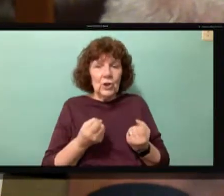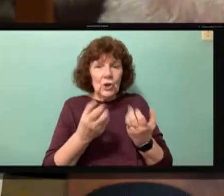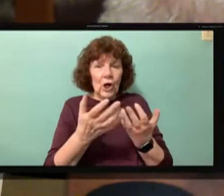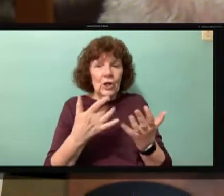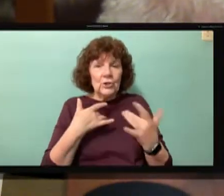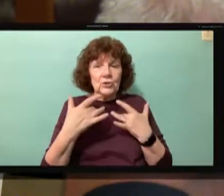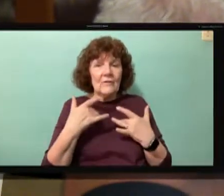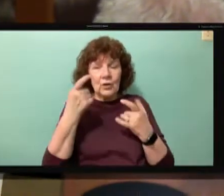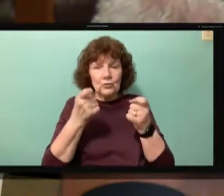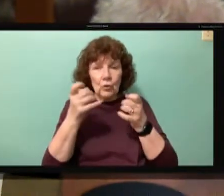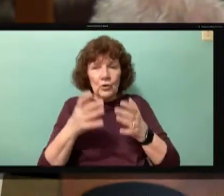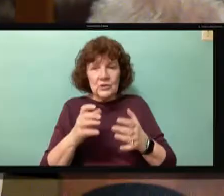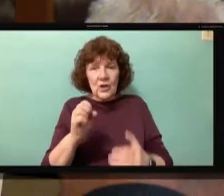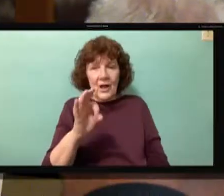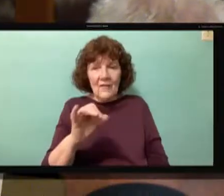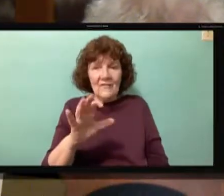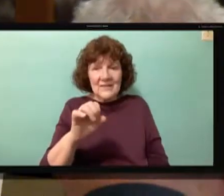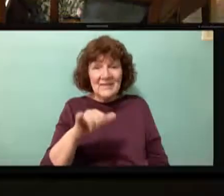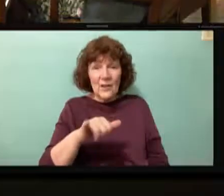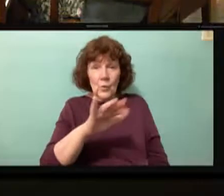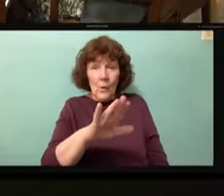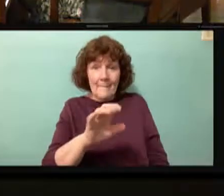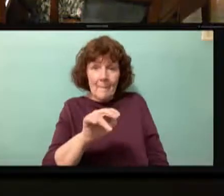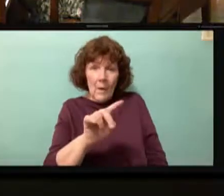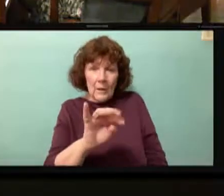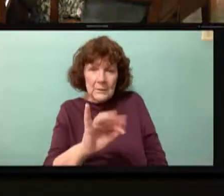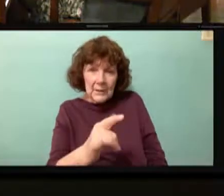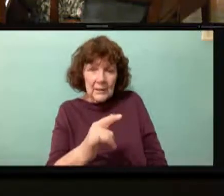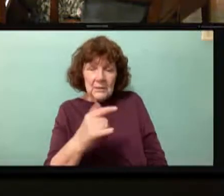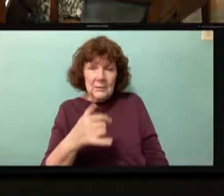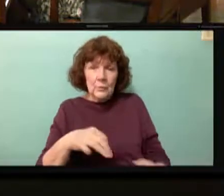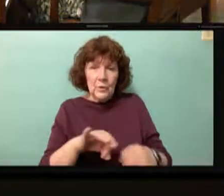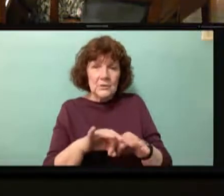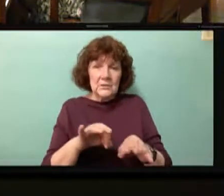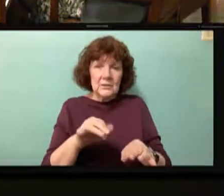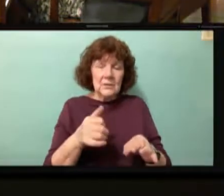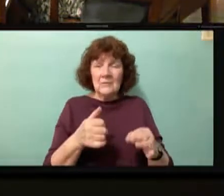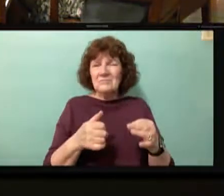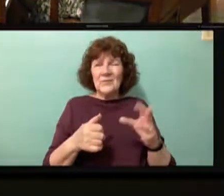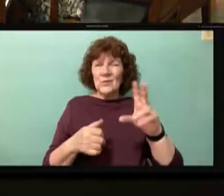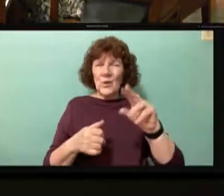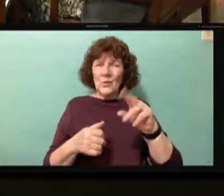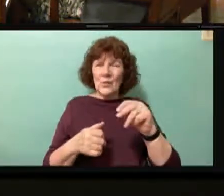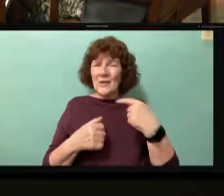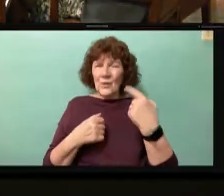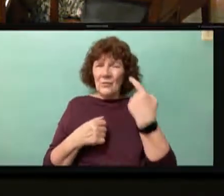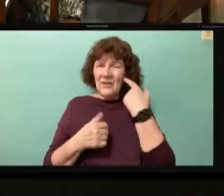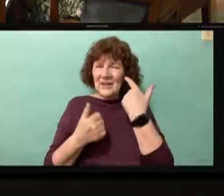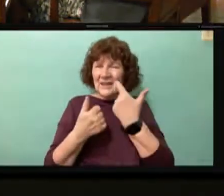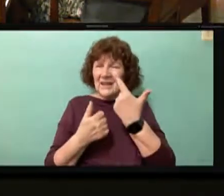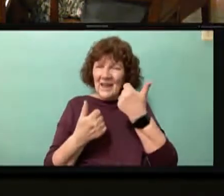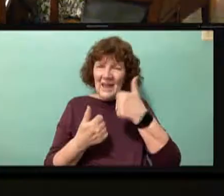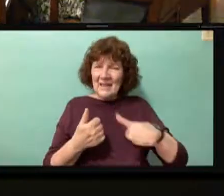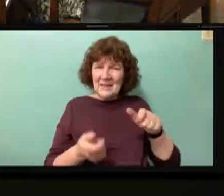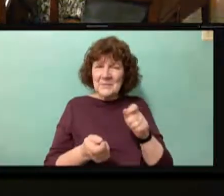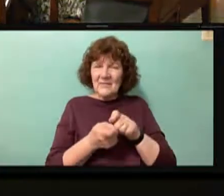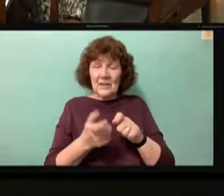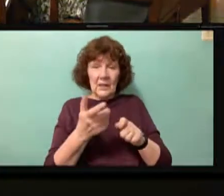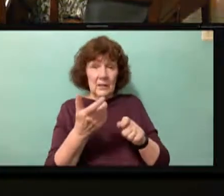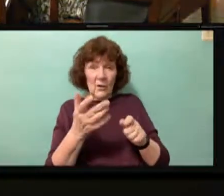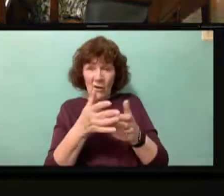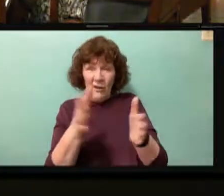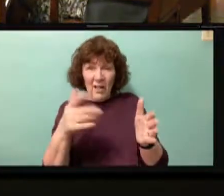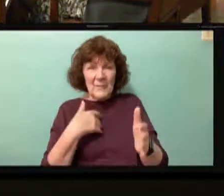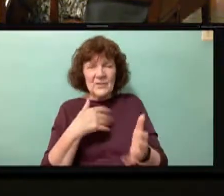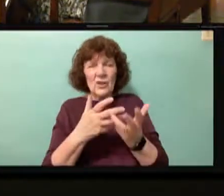be important. Any type of liability would I be. don't think there's anything in particular. There's not like Just all of it? yeah, I mean, I don't understand a lot about this,